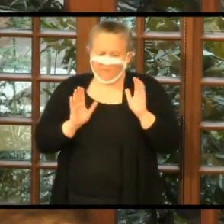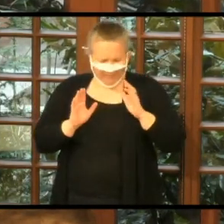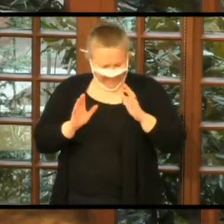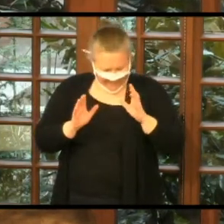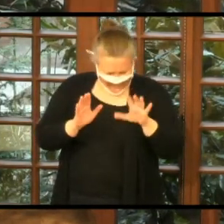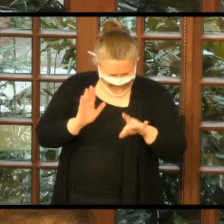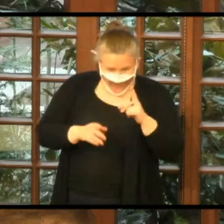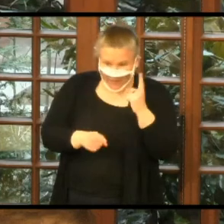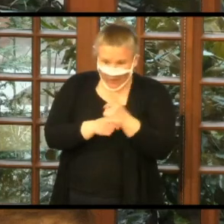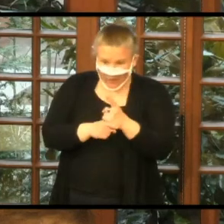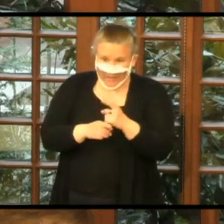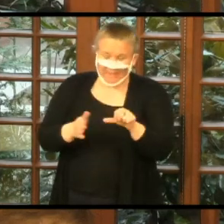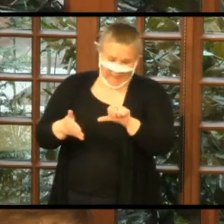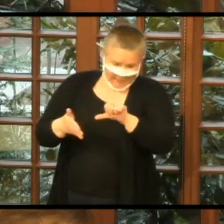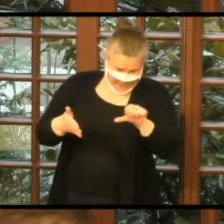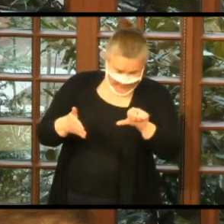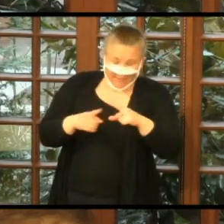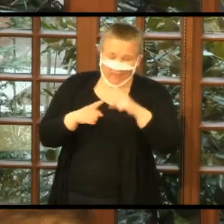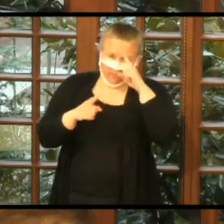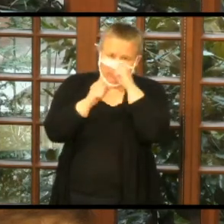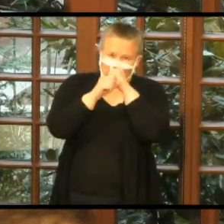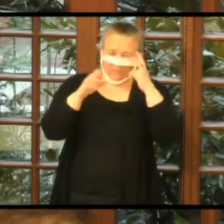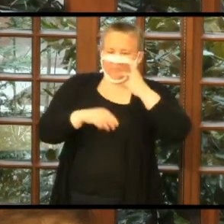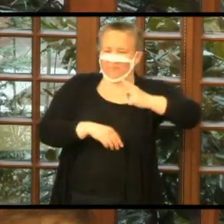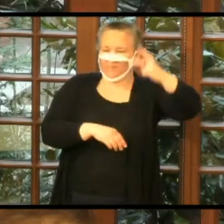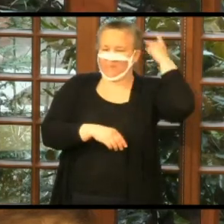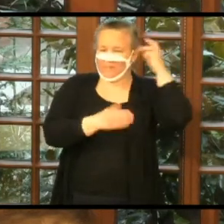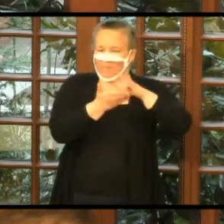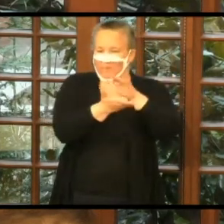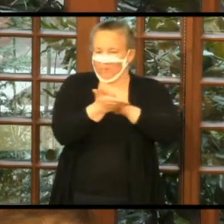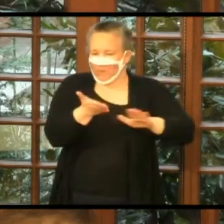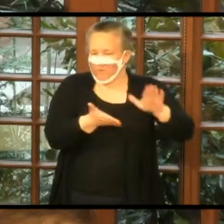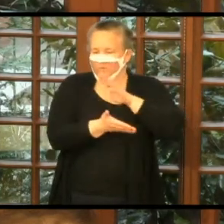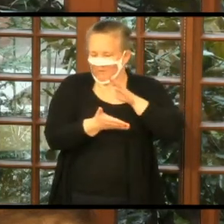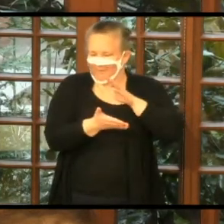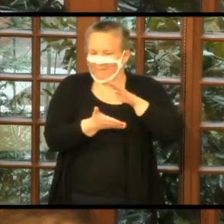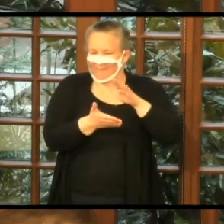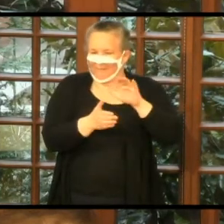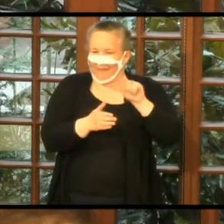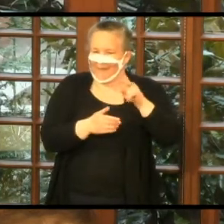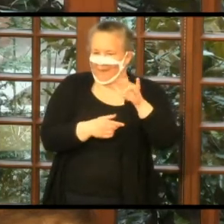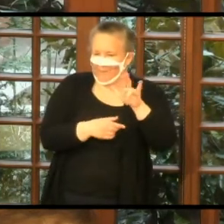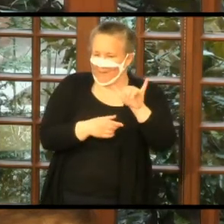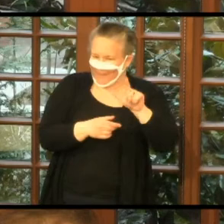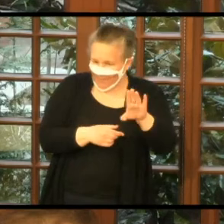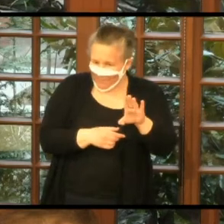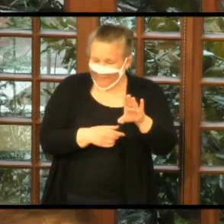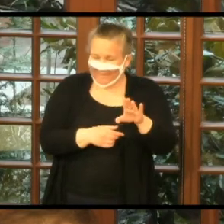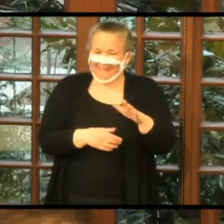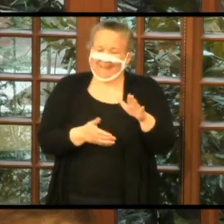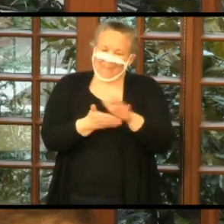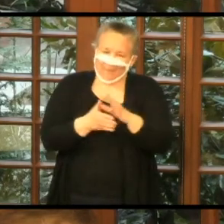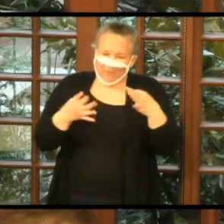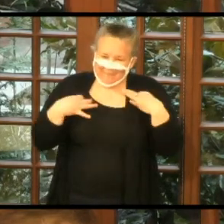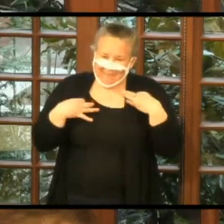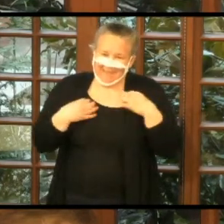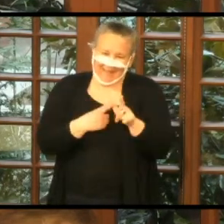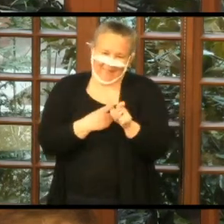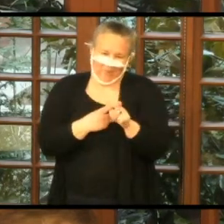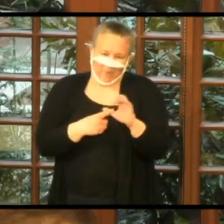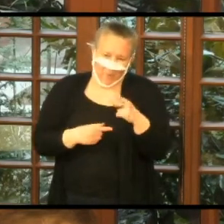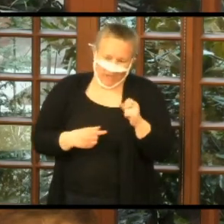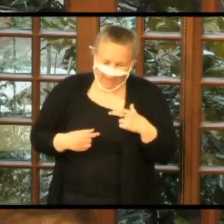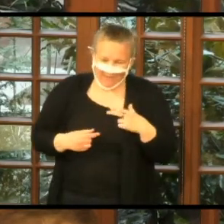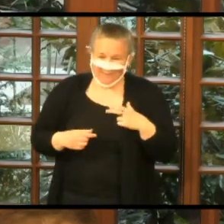correct slide, and return in his mind to the Vidyasagar Medical College anatomy lab. Papery skin and leathery organs, the flows